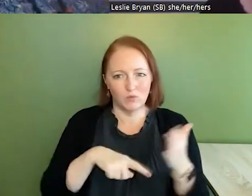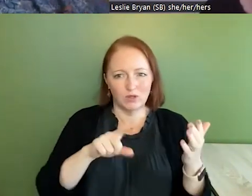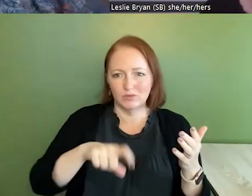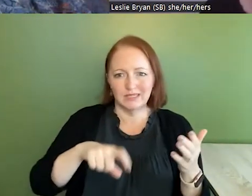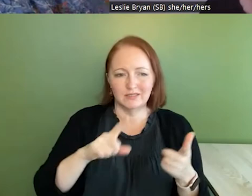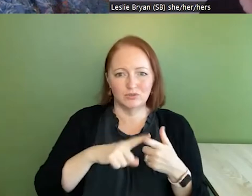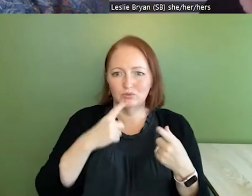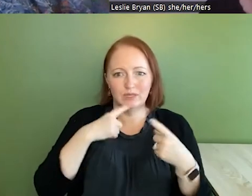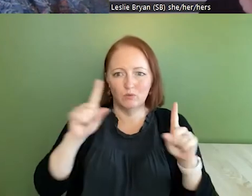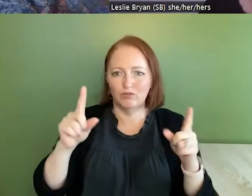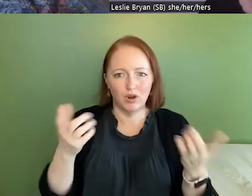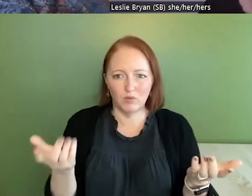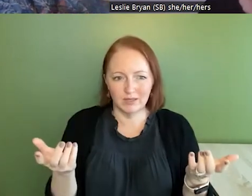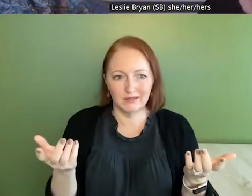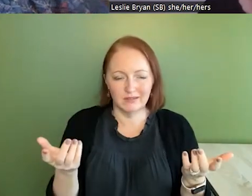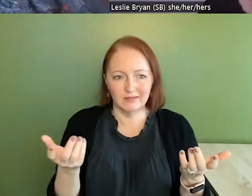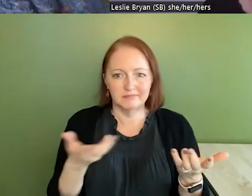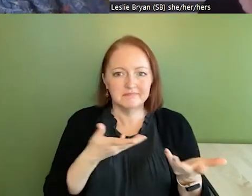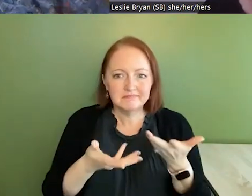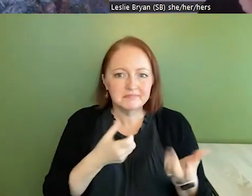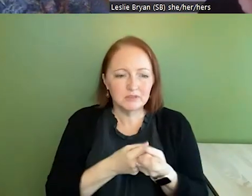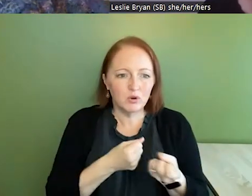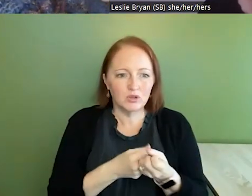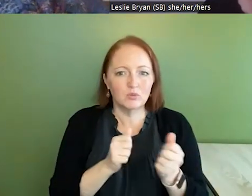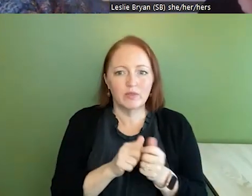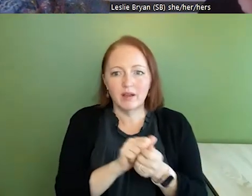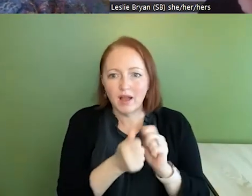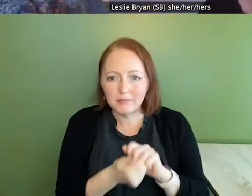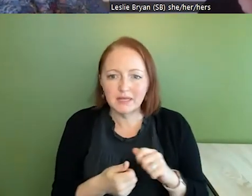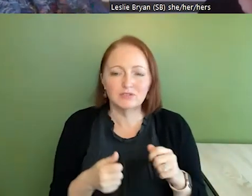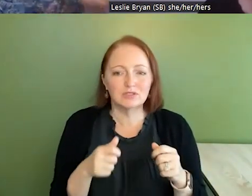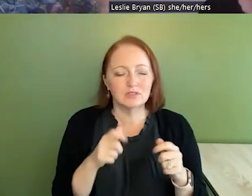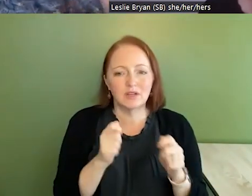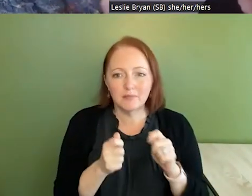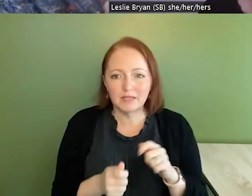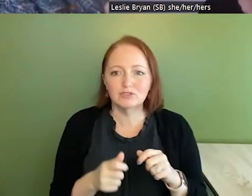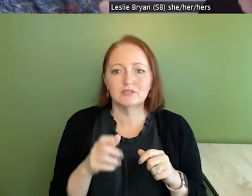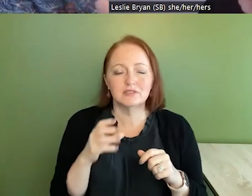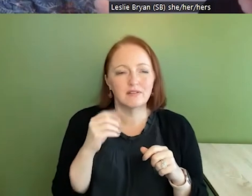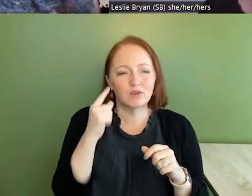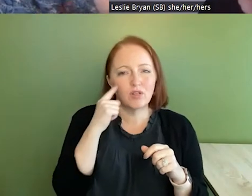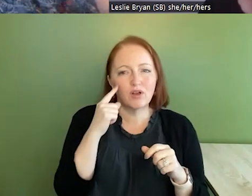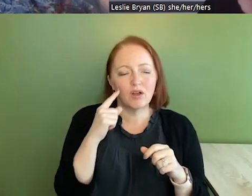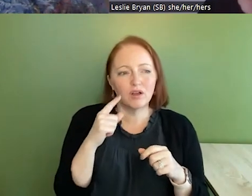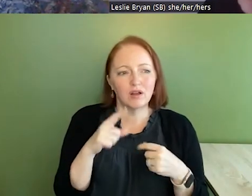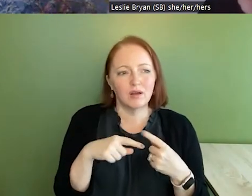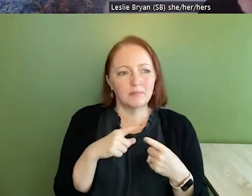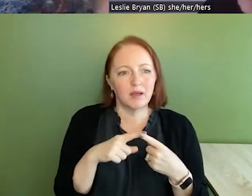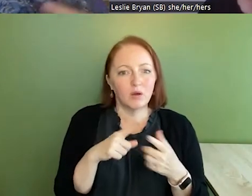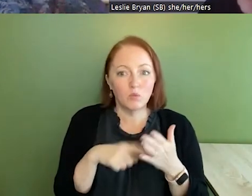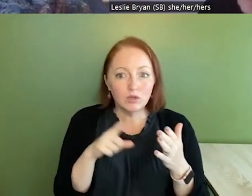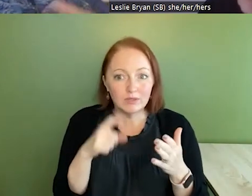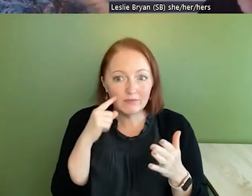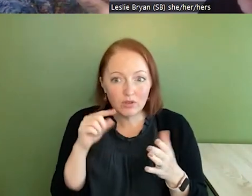get where you're going. You know, let's support you with accommodations. You know, have you thought about what you may need for